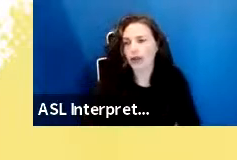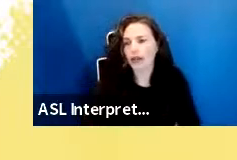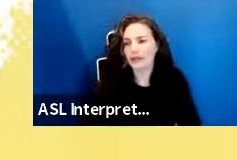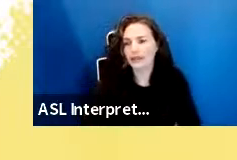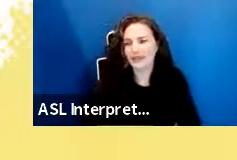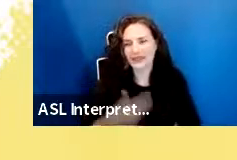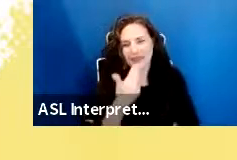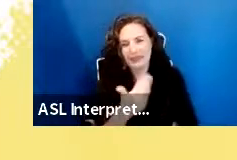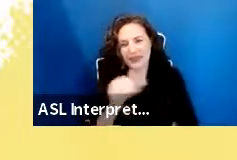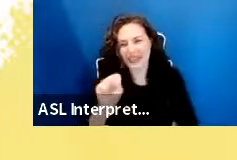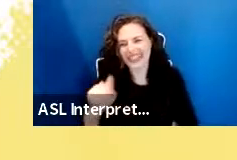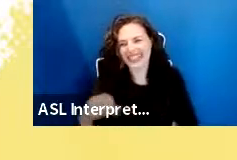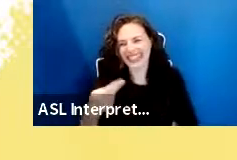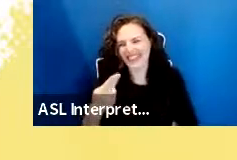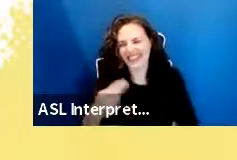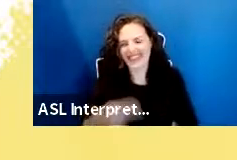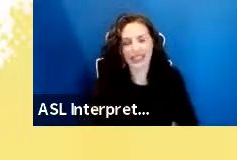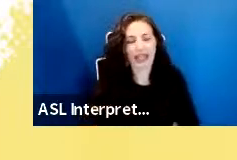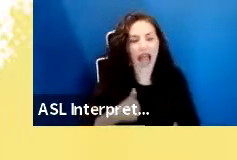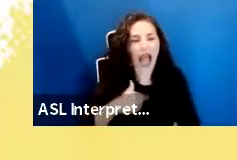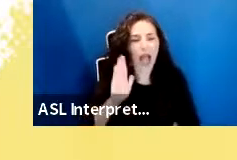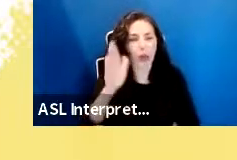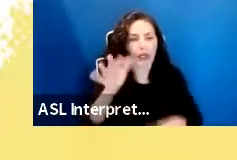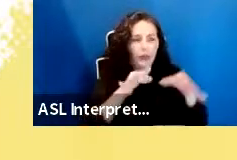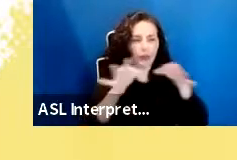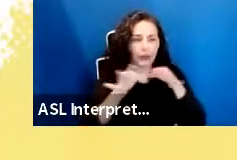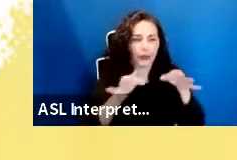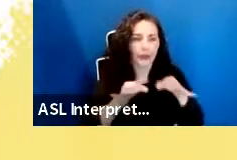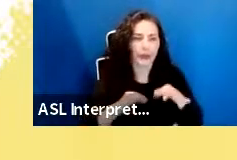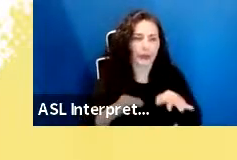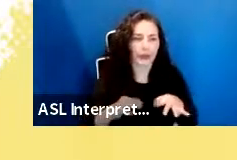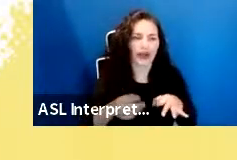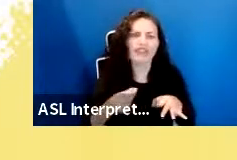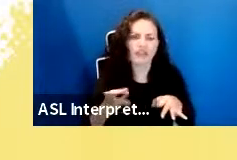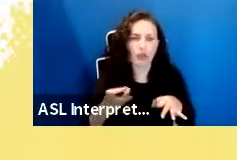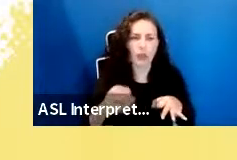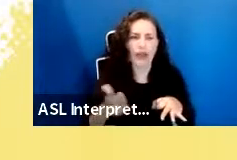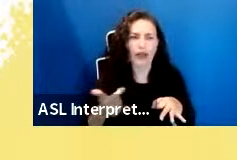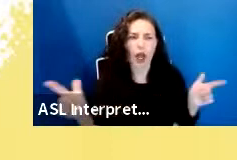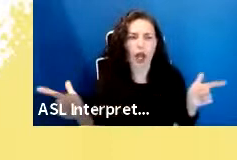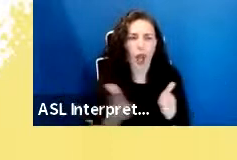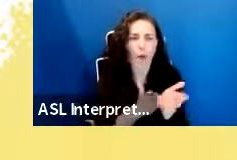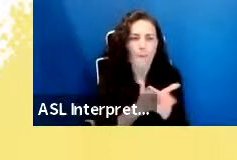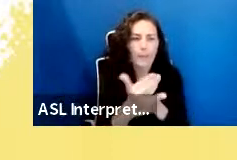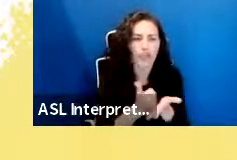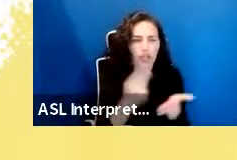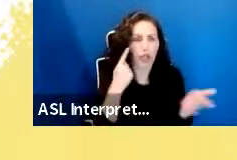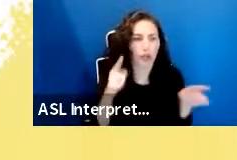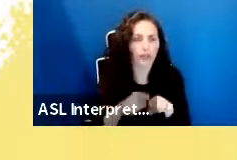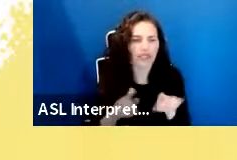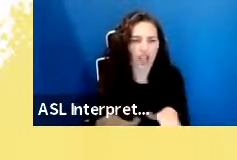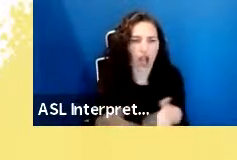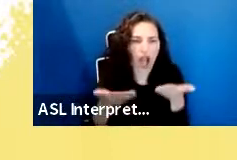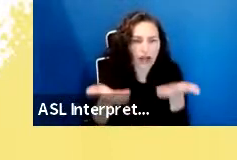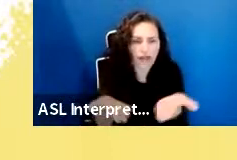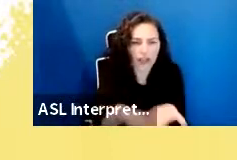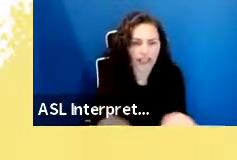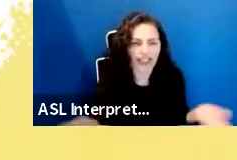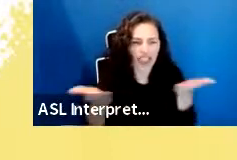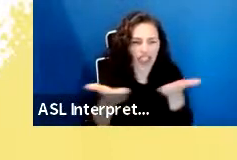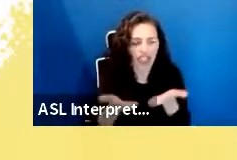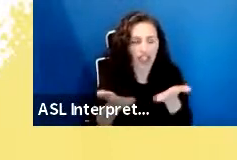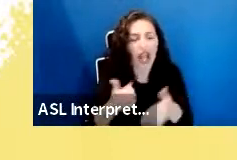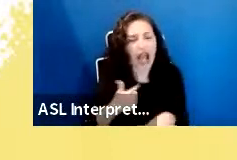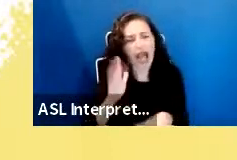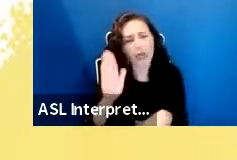Thank you, Steph. I'm going to go through a handful of our other low budget agreements that we offer here at SAG-AFTRA. And I'm